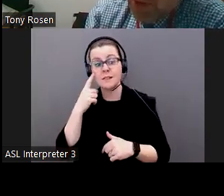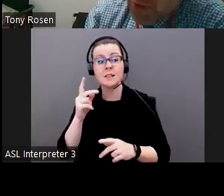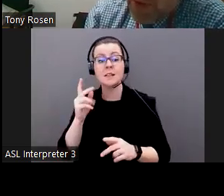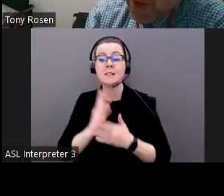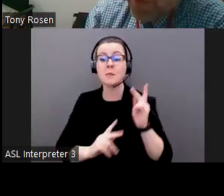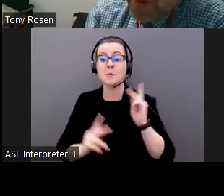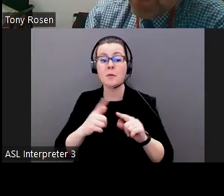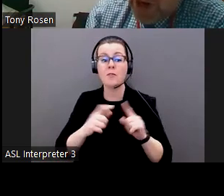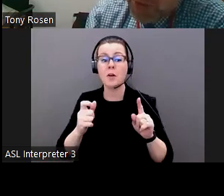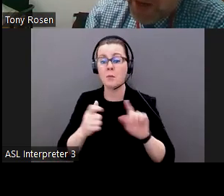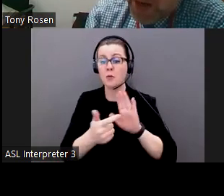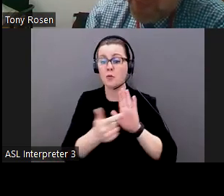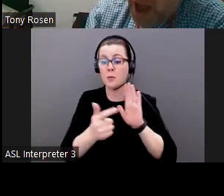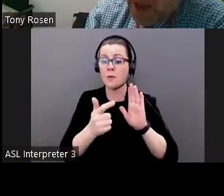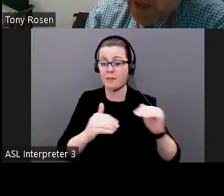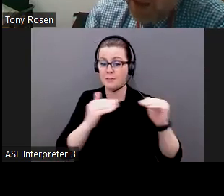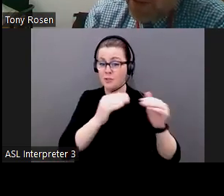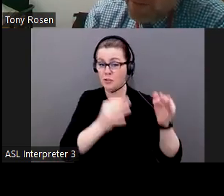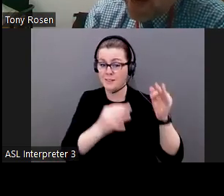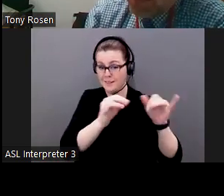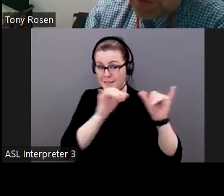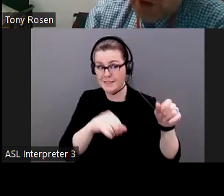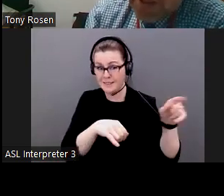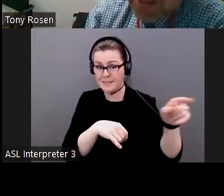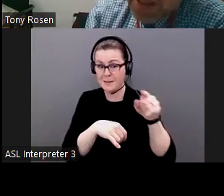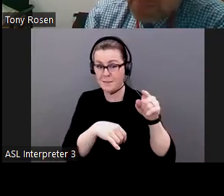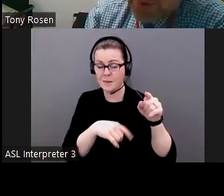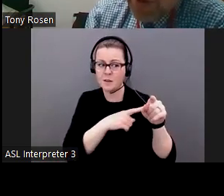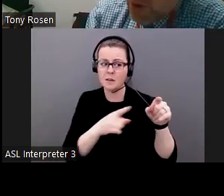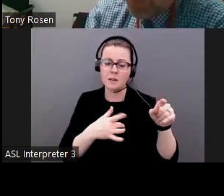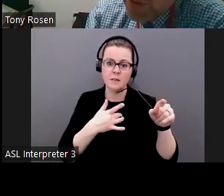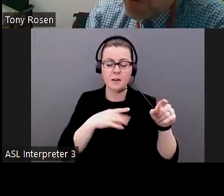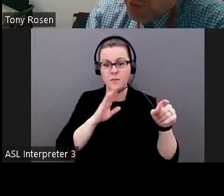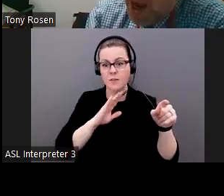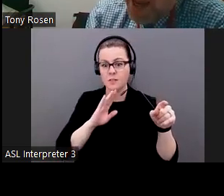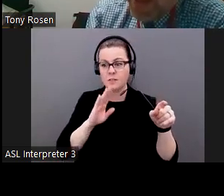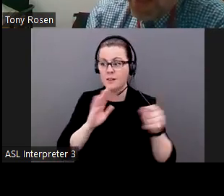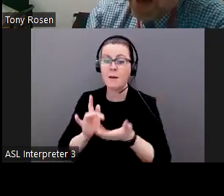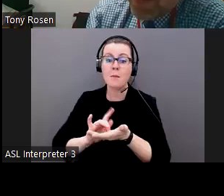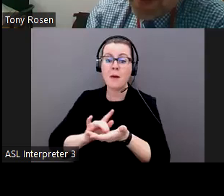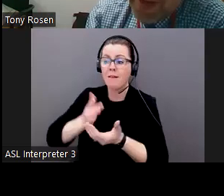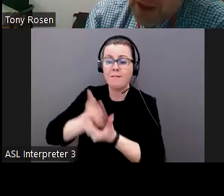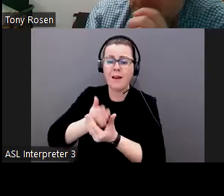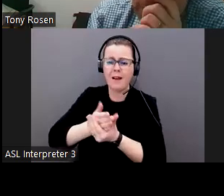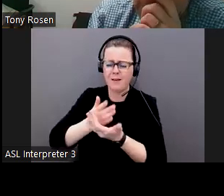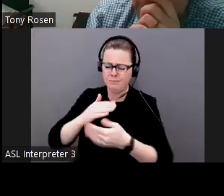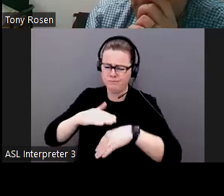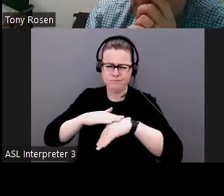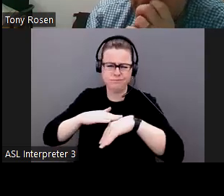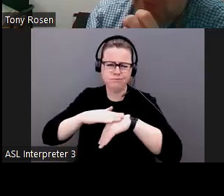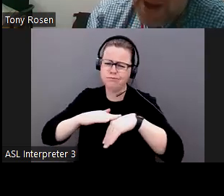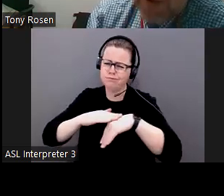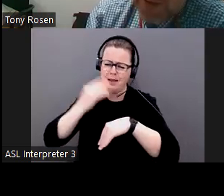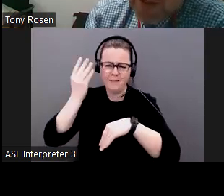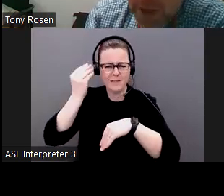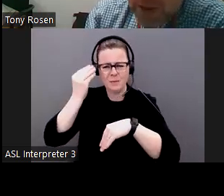I'm sure that you've been frustrated by the medical charts that simply don't describe in enough detail